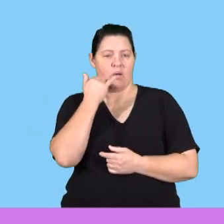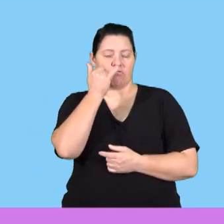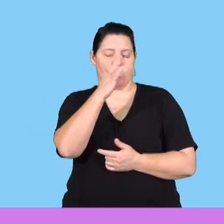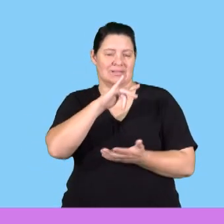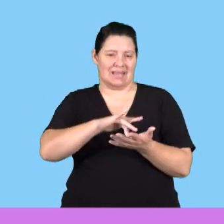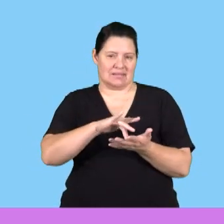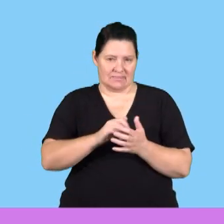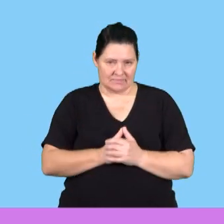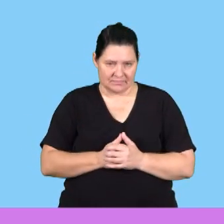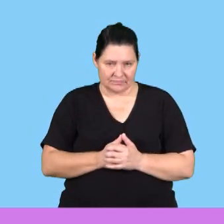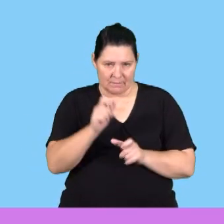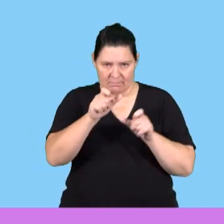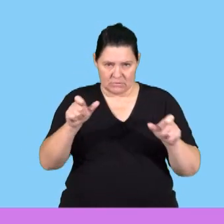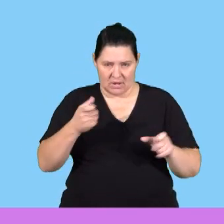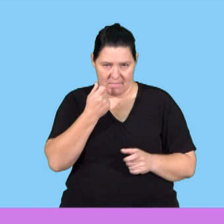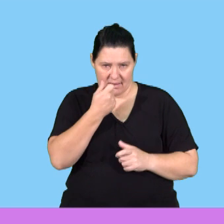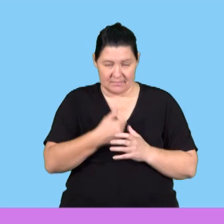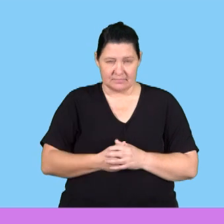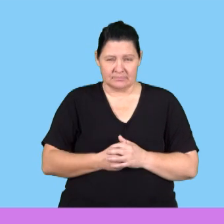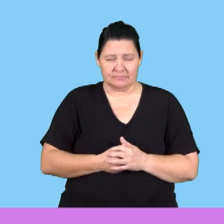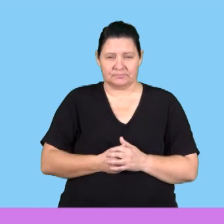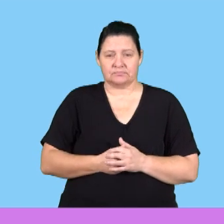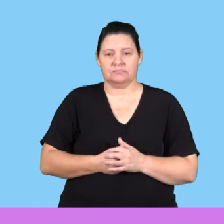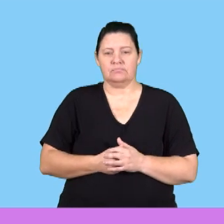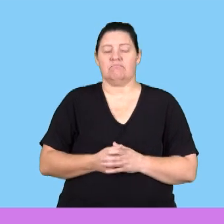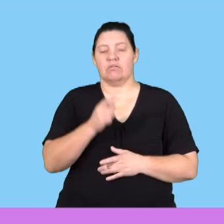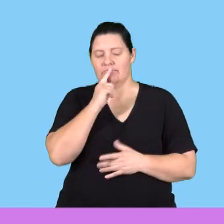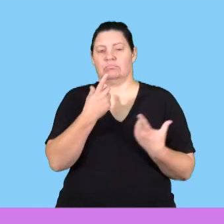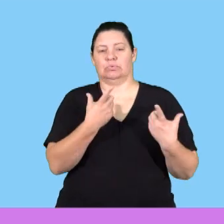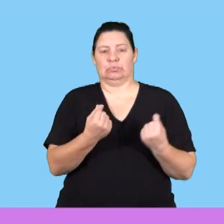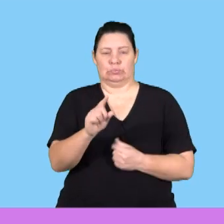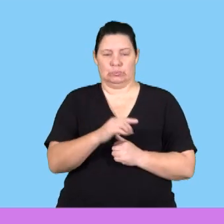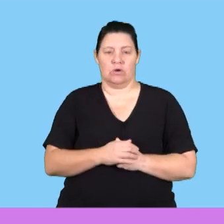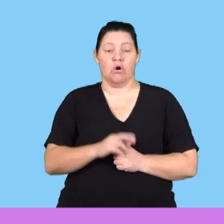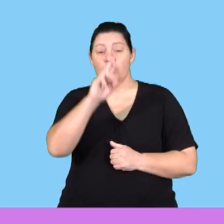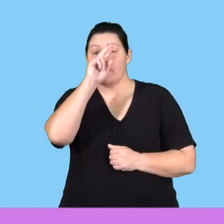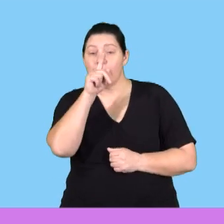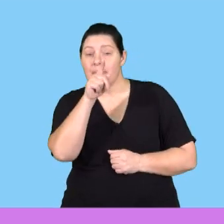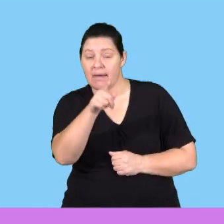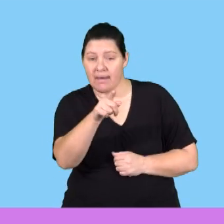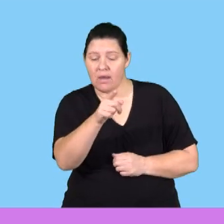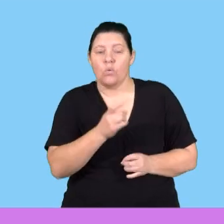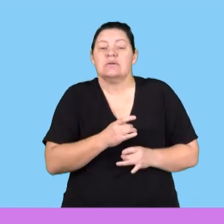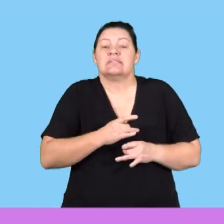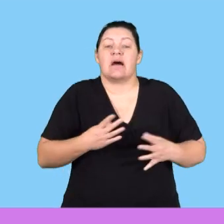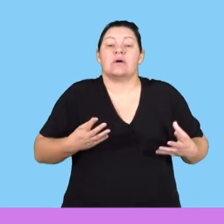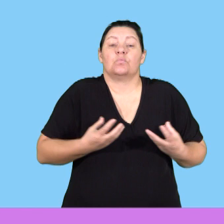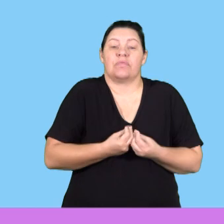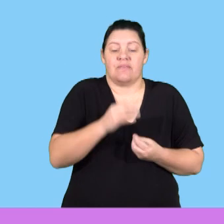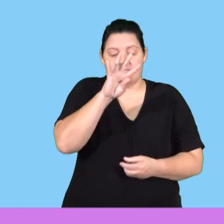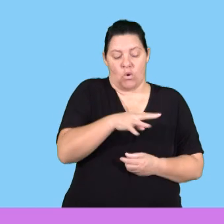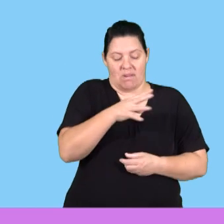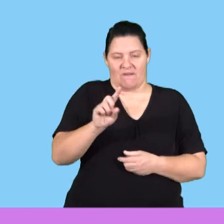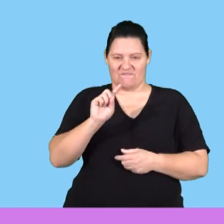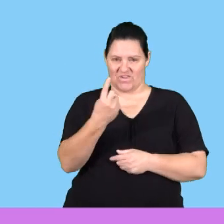of male call center agents. Okay? So that is what we need to do. Now, remember, we always start